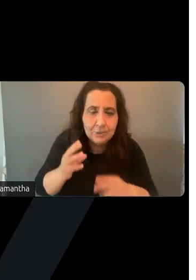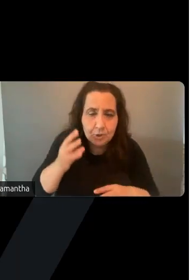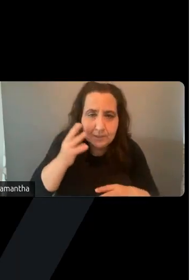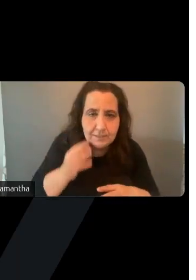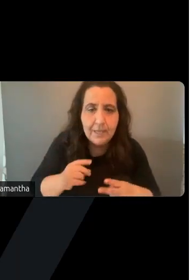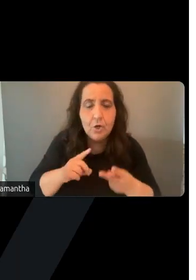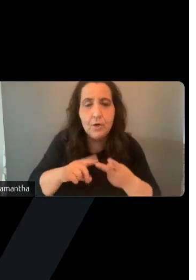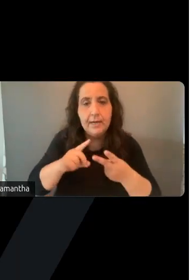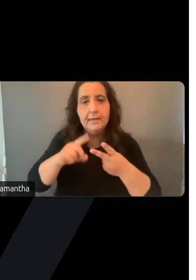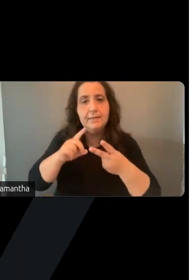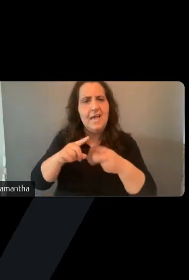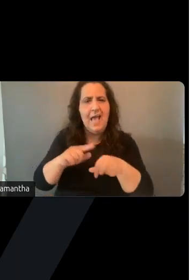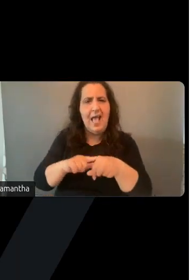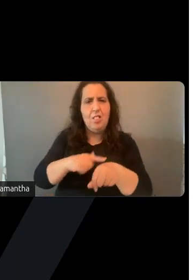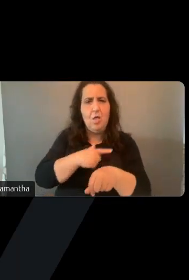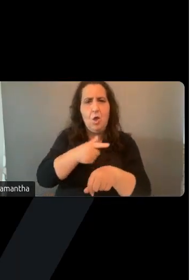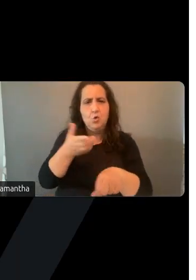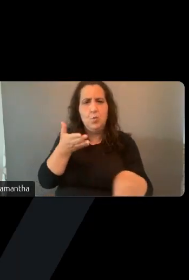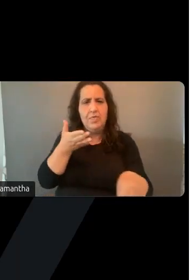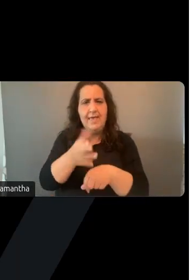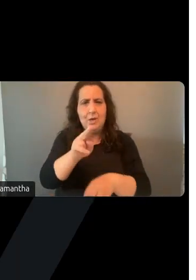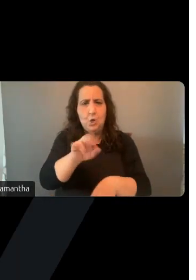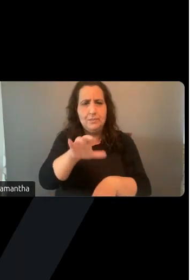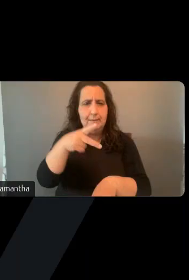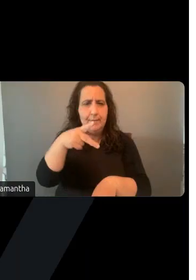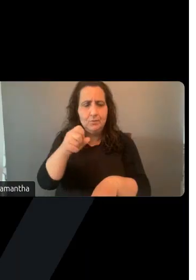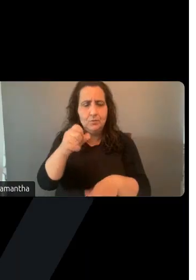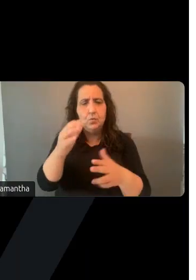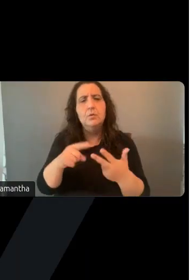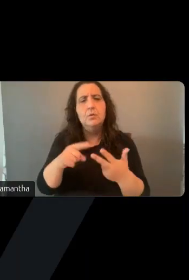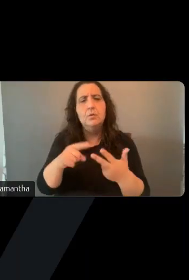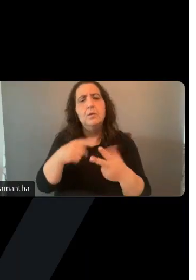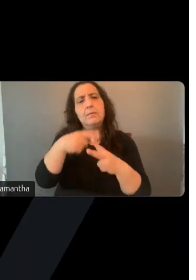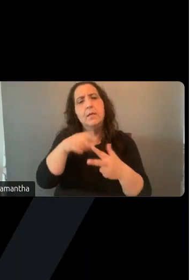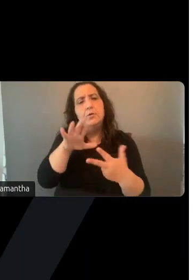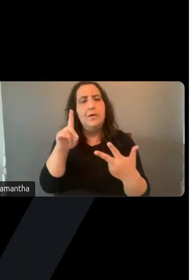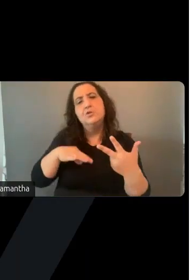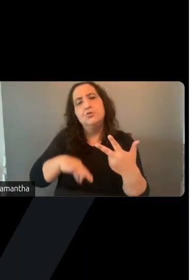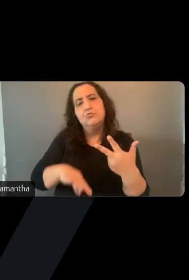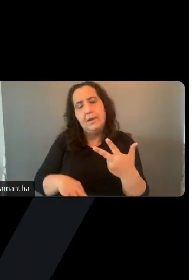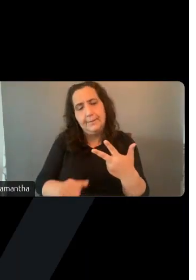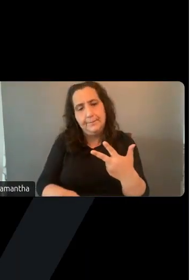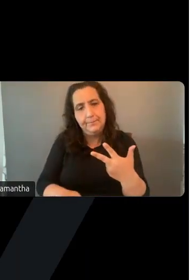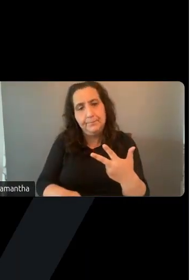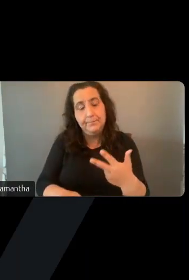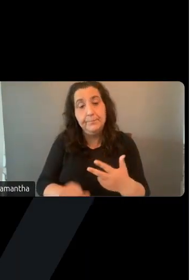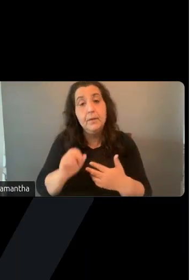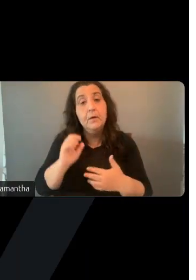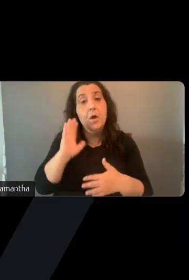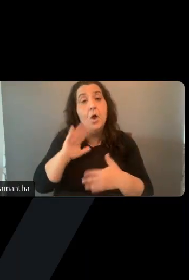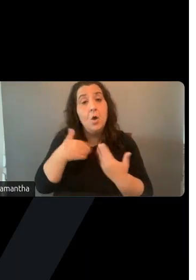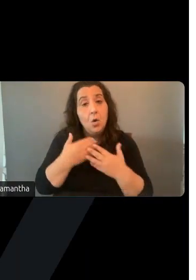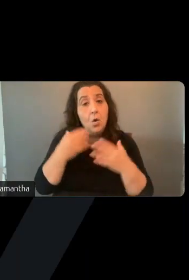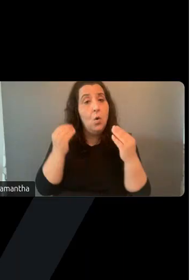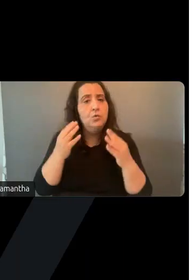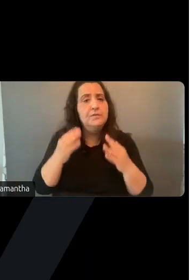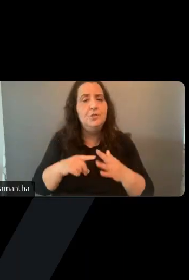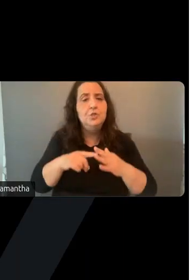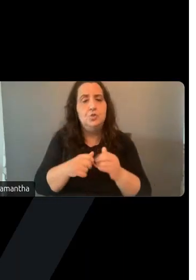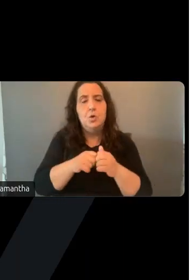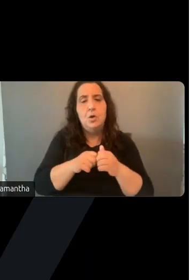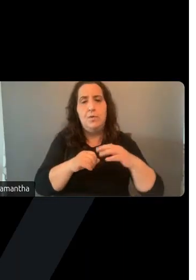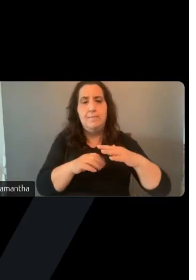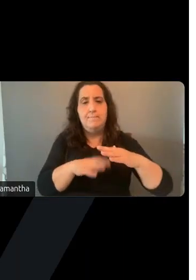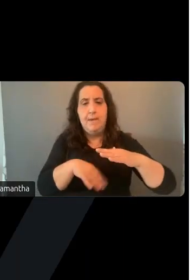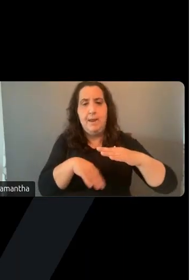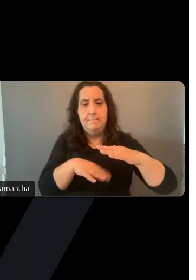longevity at New York City public schools, and educational credits. Now, all teachers begin at the base salary and